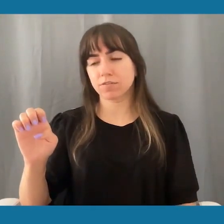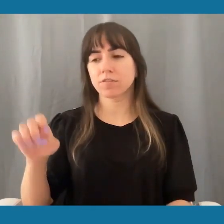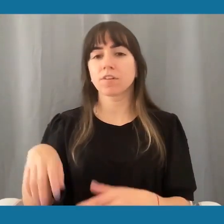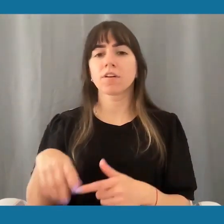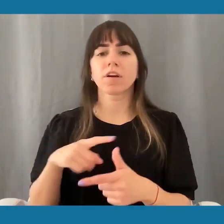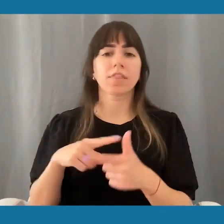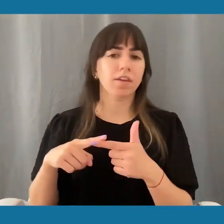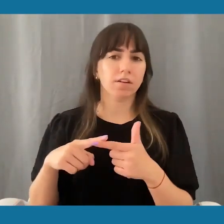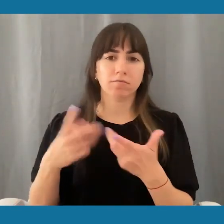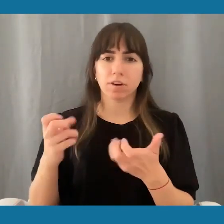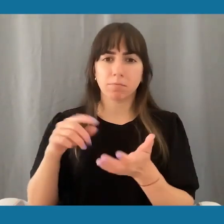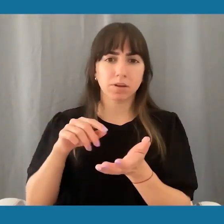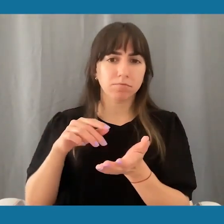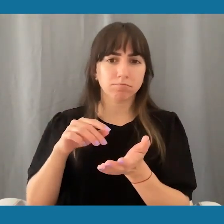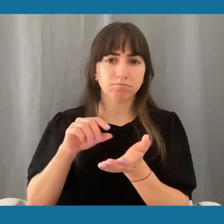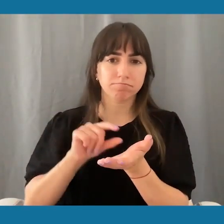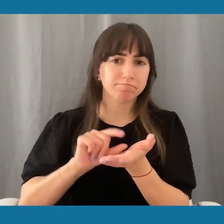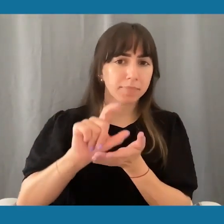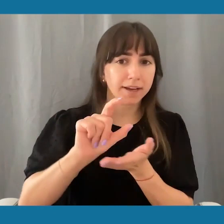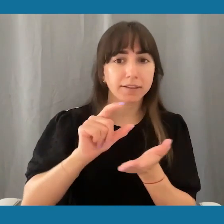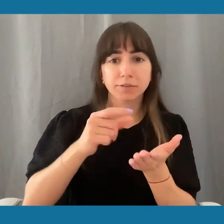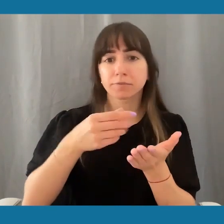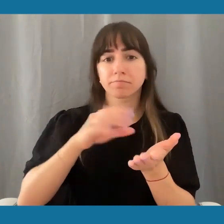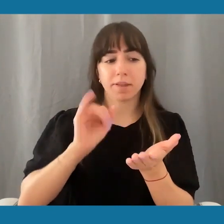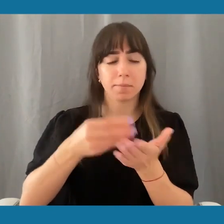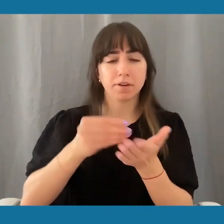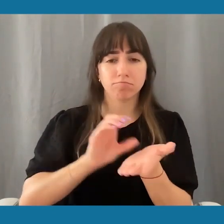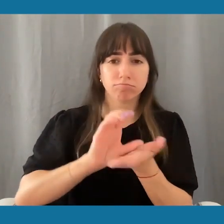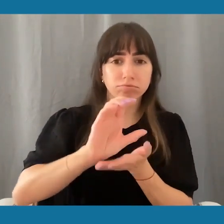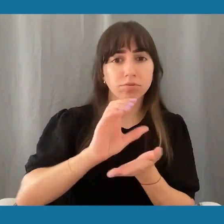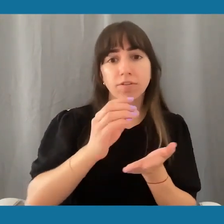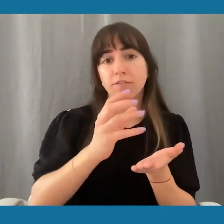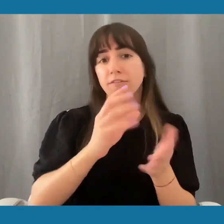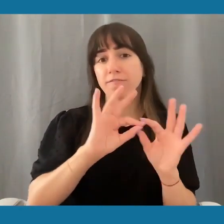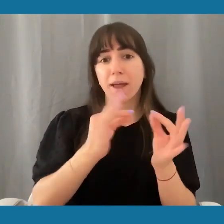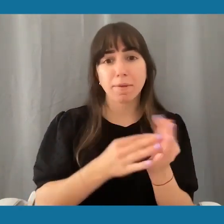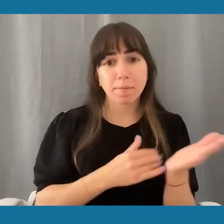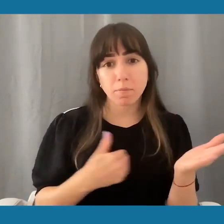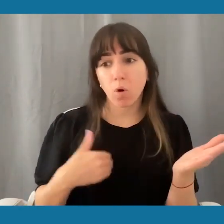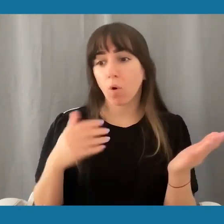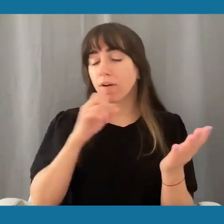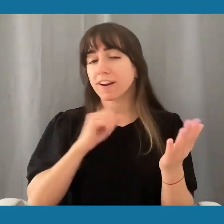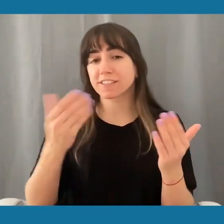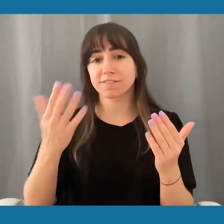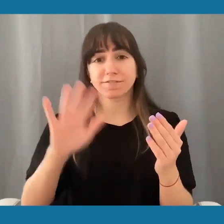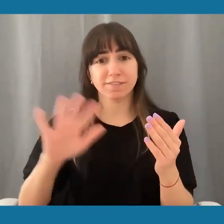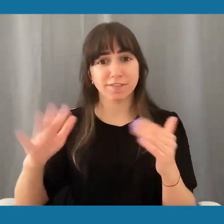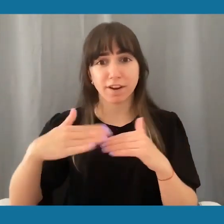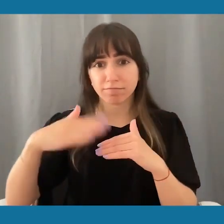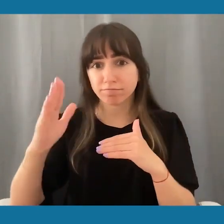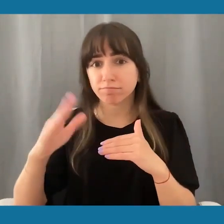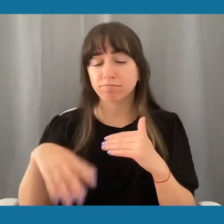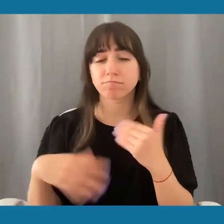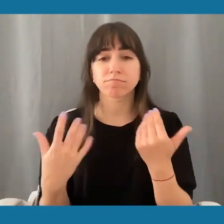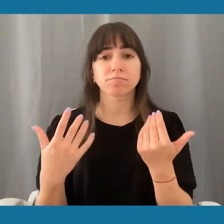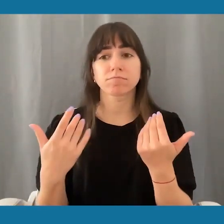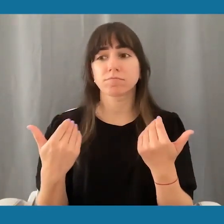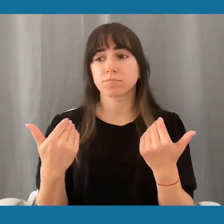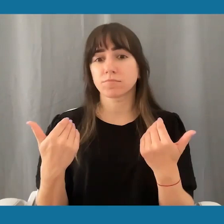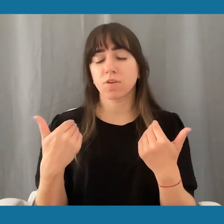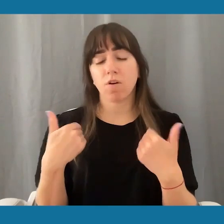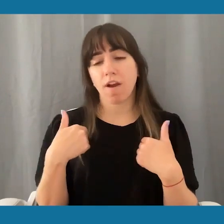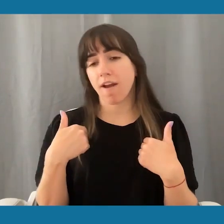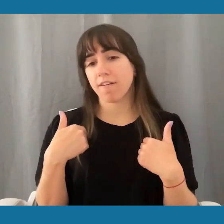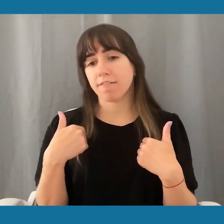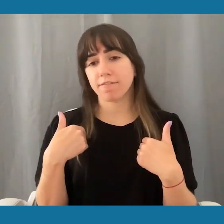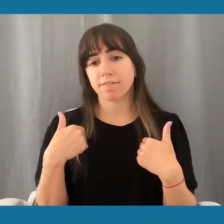meet other types of rules, that funds may go to the estate and Medicaid may file